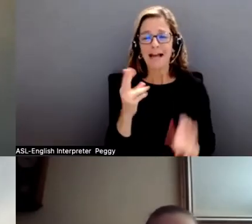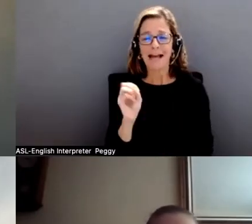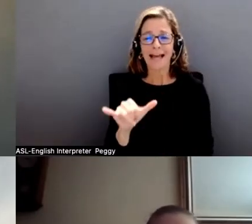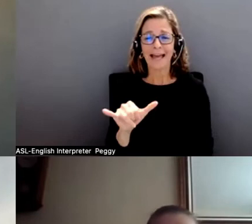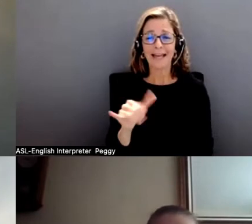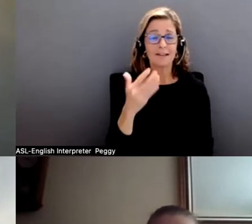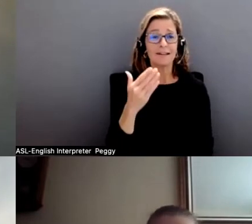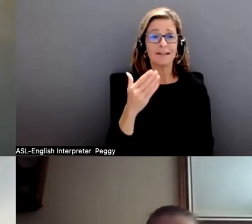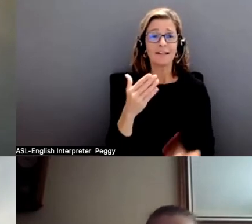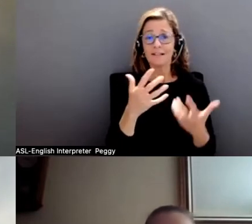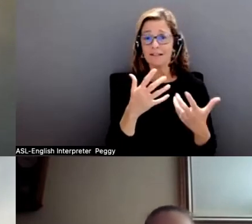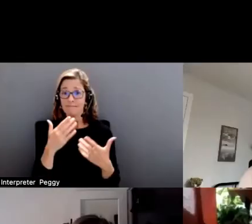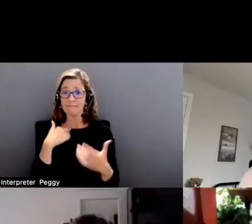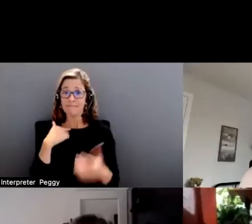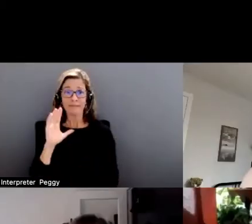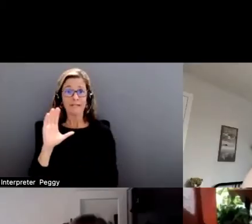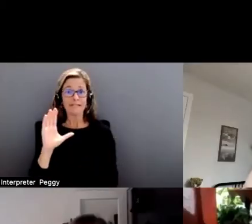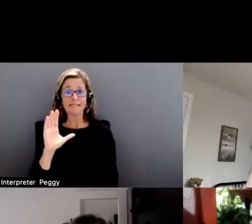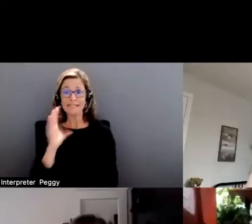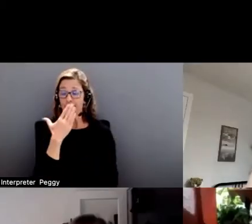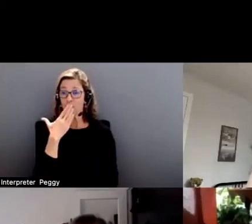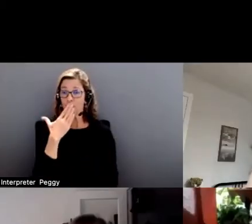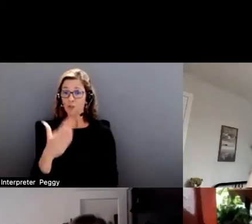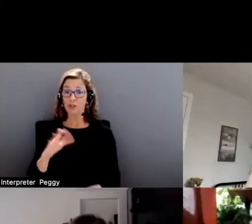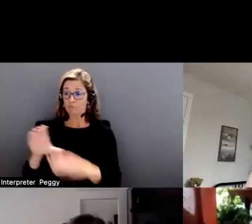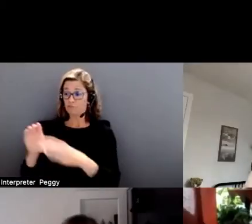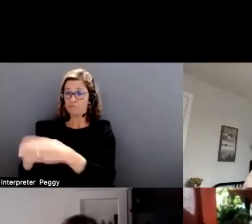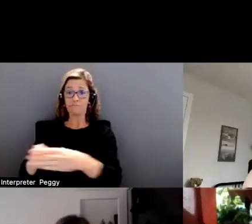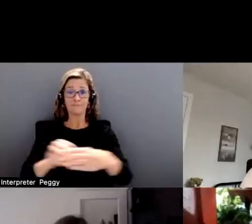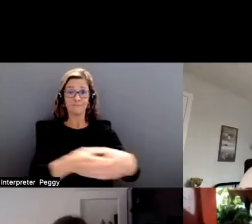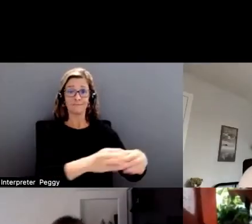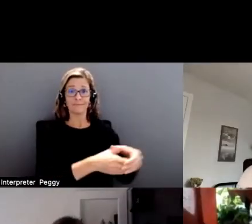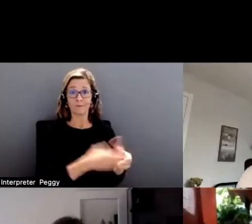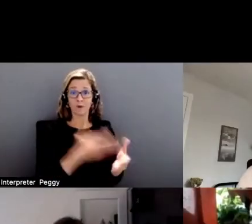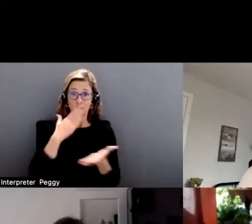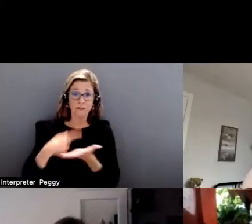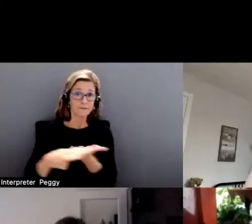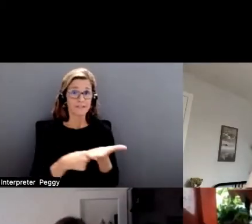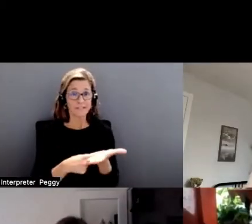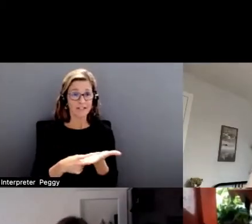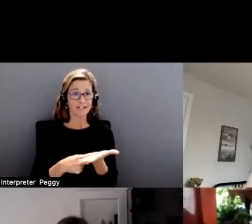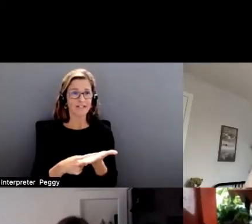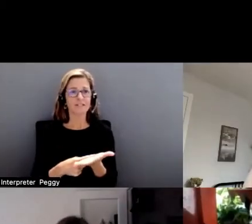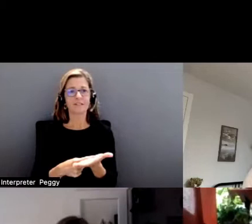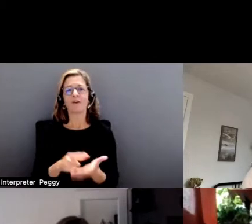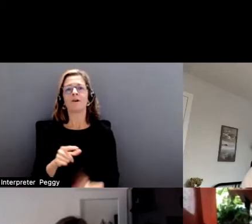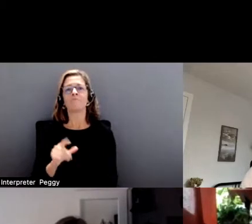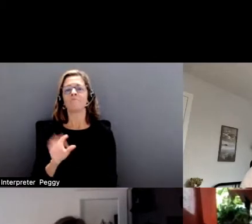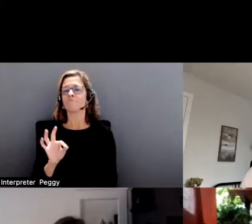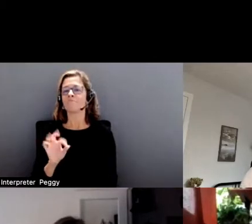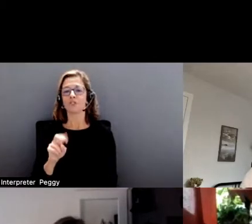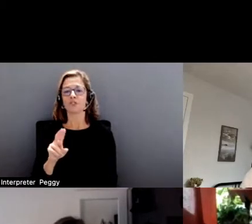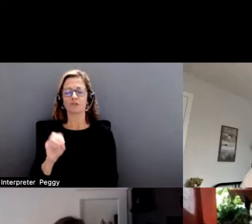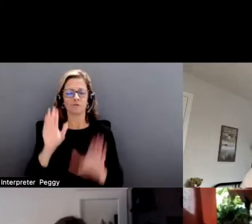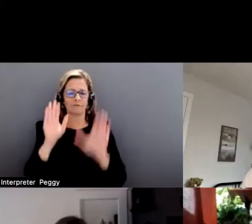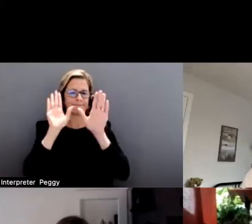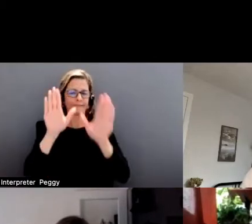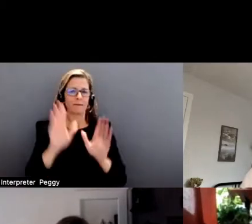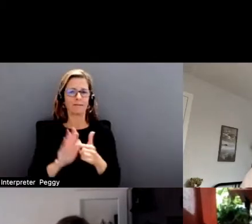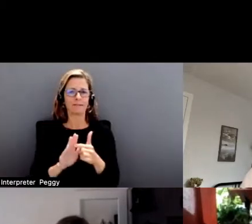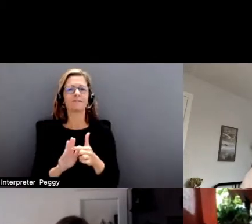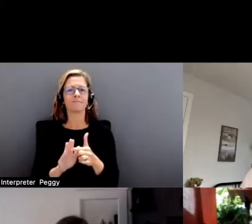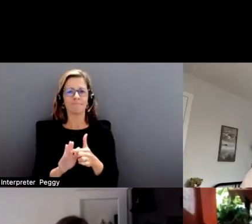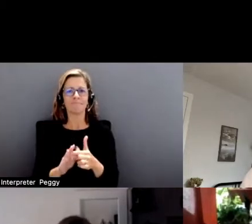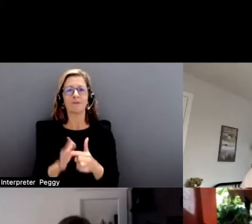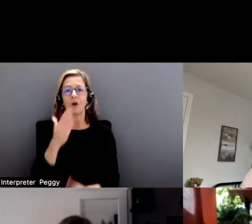time. Tracy, fantastic. I hope everybody had a good chance to chat with each other. It was fabulous. Oh, wow. Yeah, it was good.